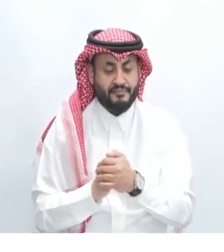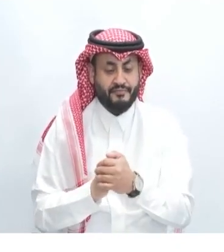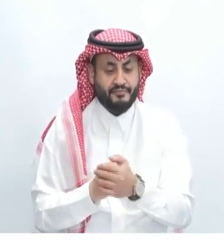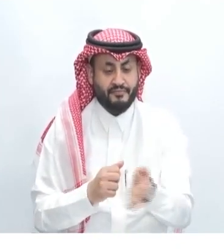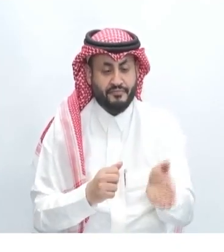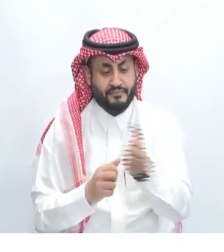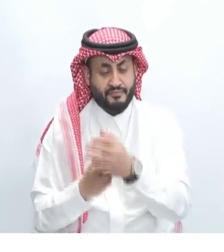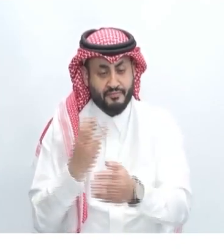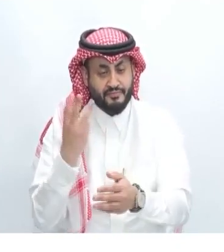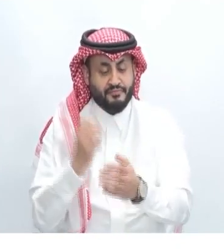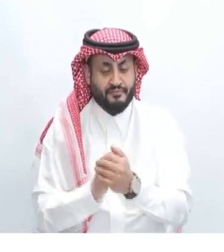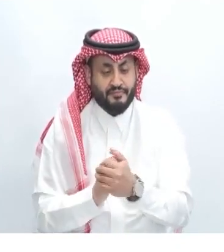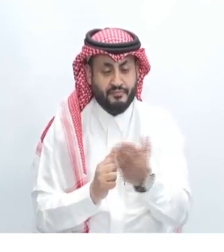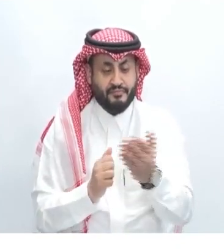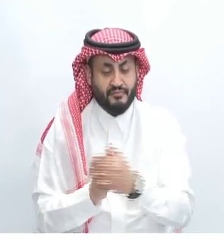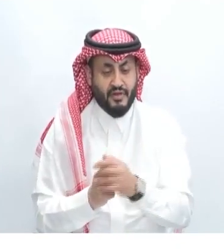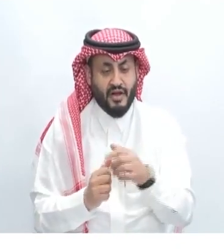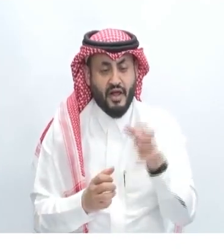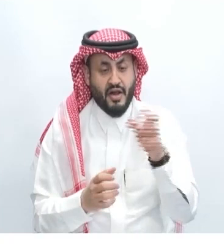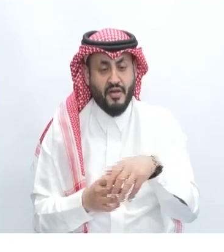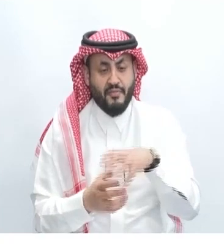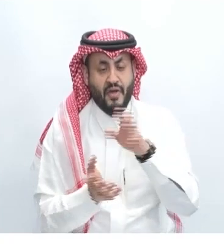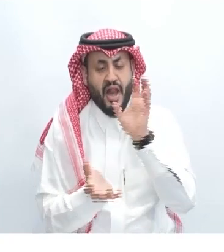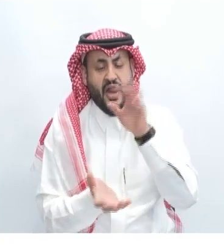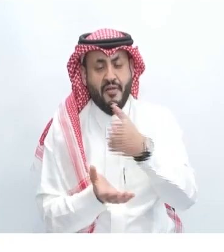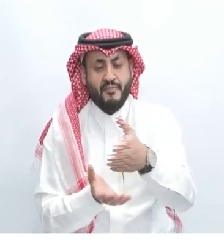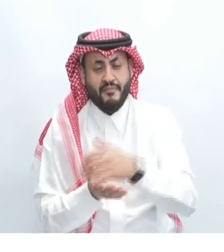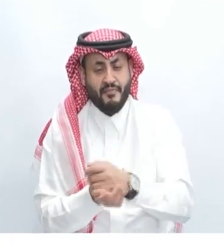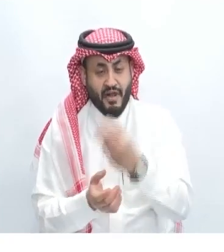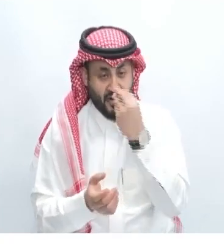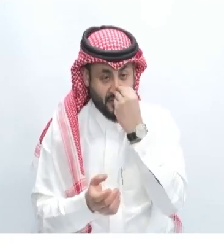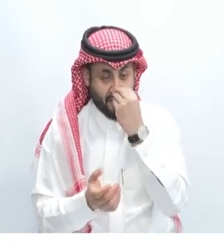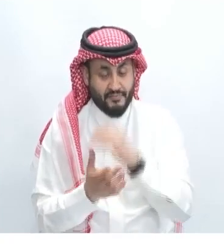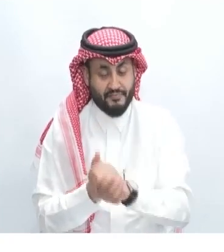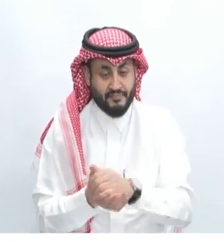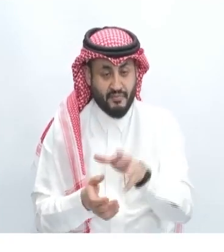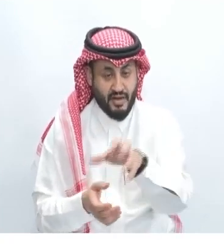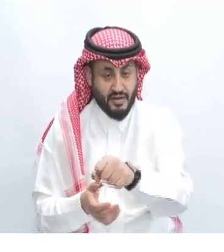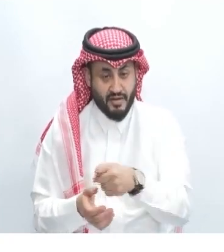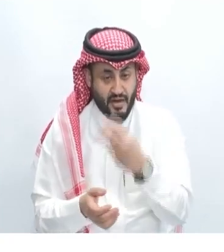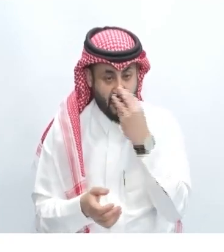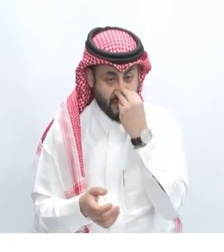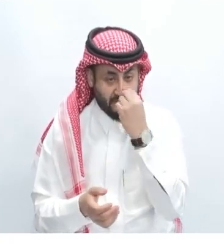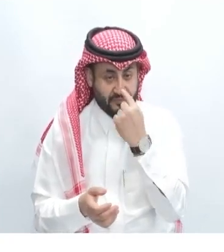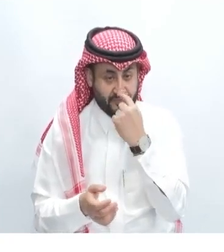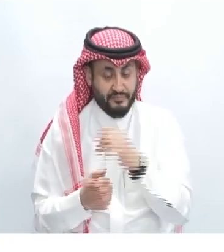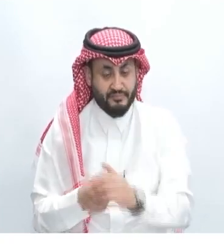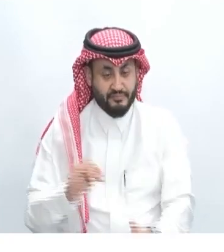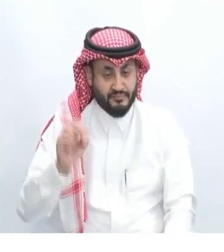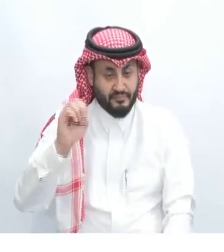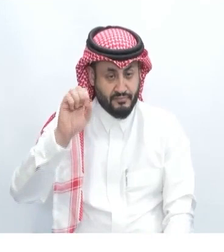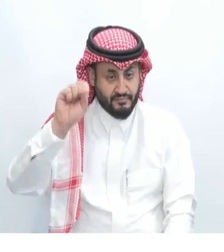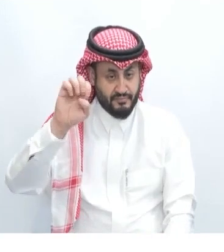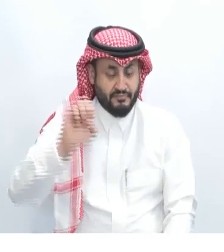I will catch a bear by the nose, by the nose. I will catch a bear by the